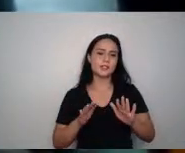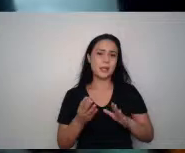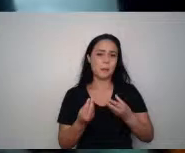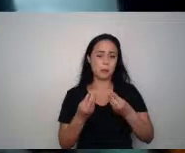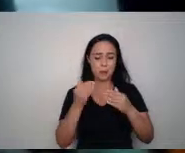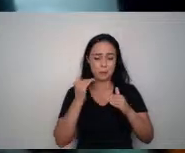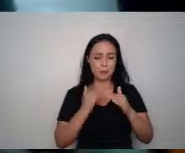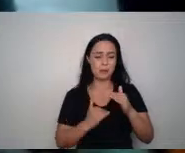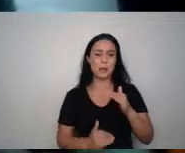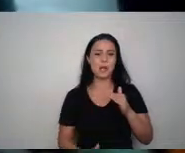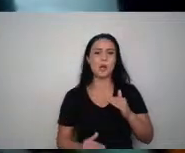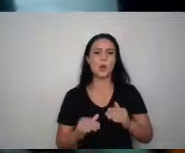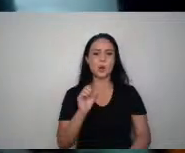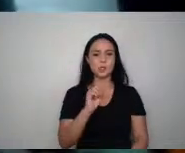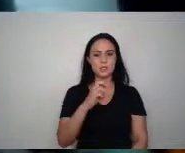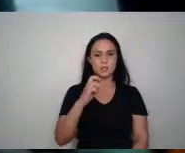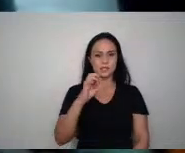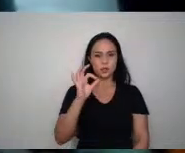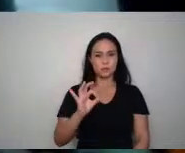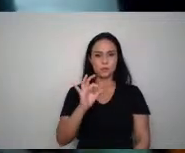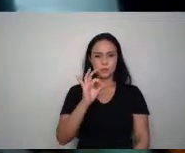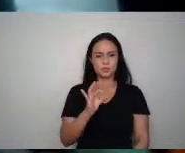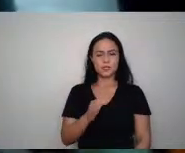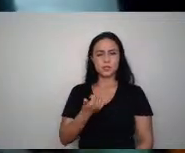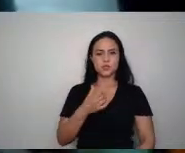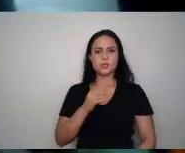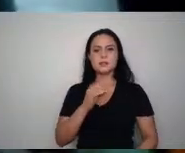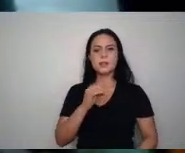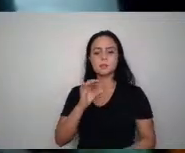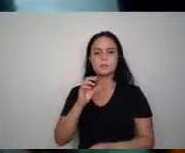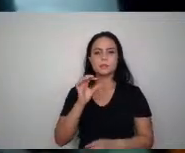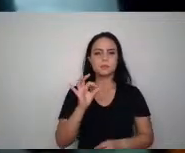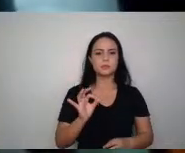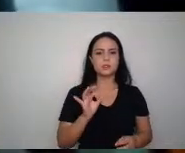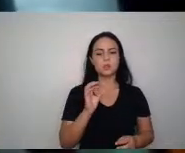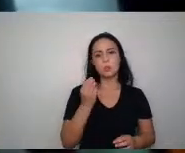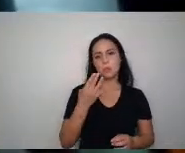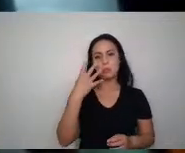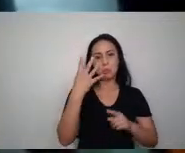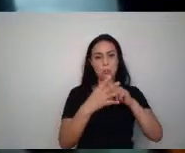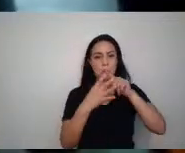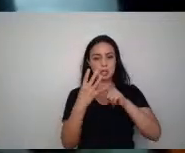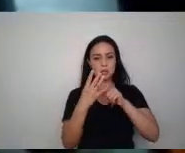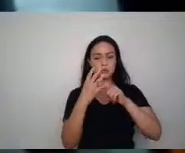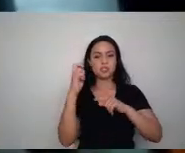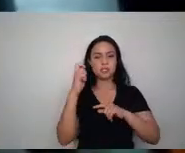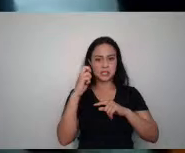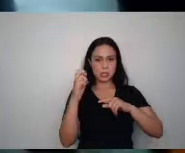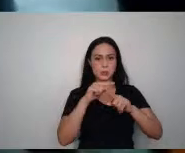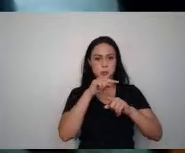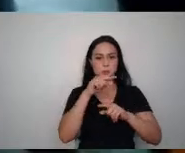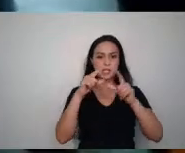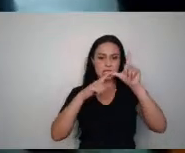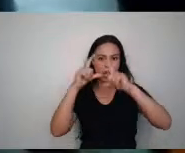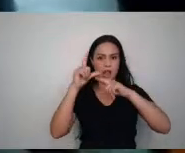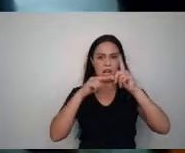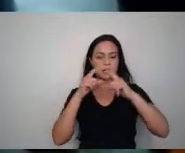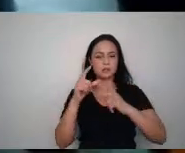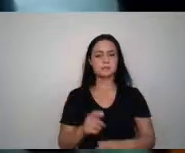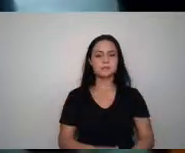because, since the evaluation is going down, or you have 4 stars in the